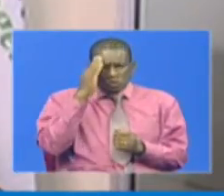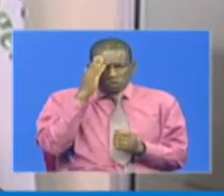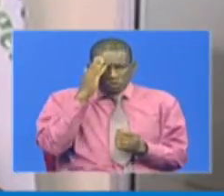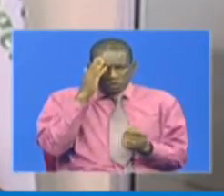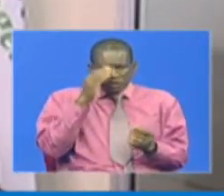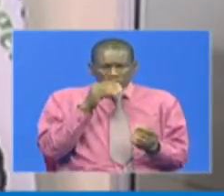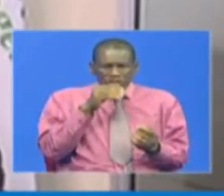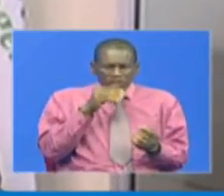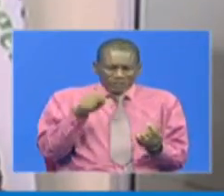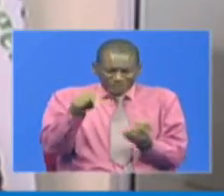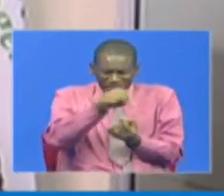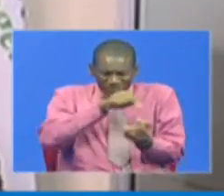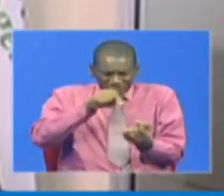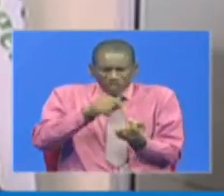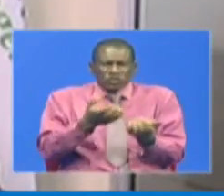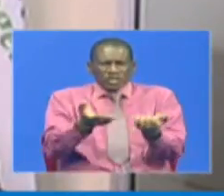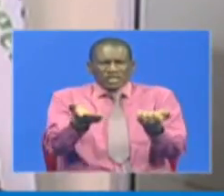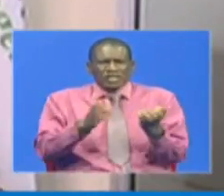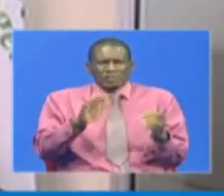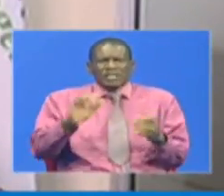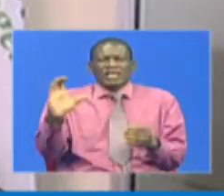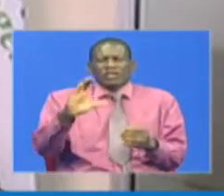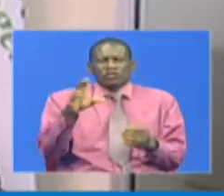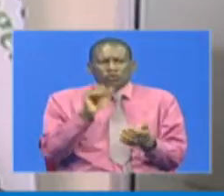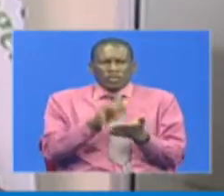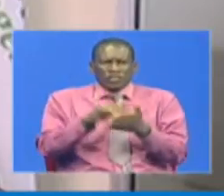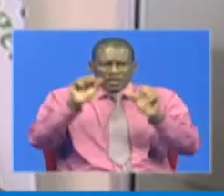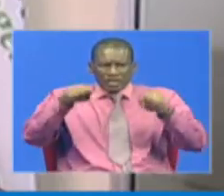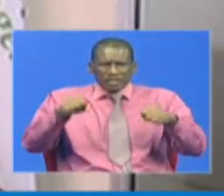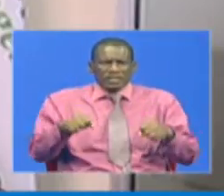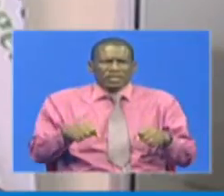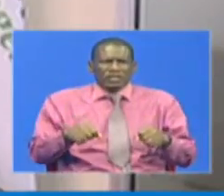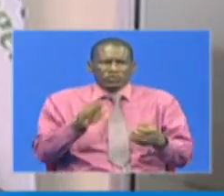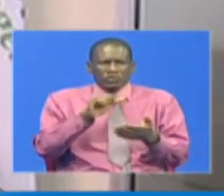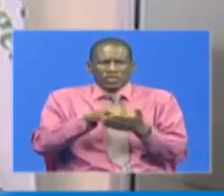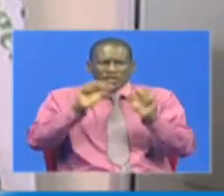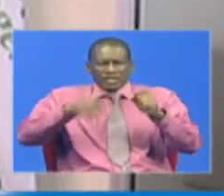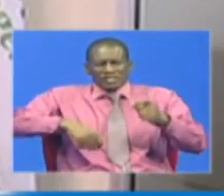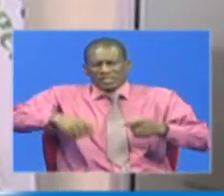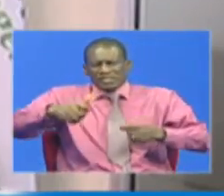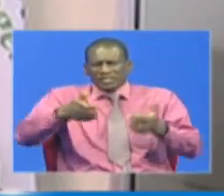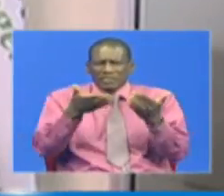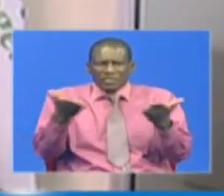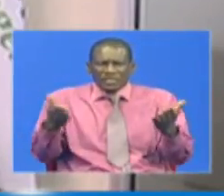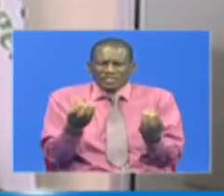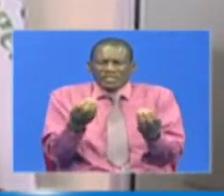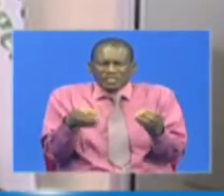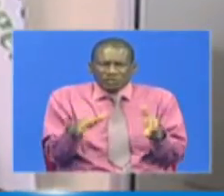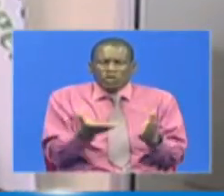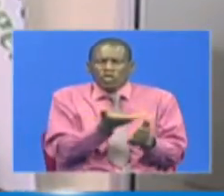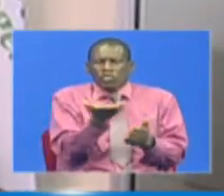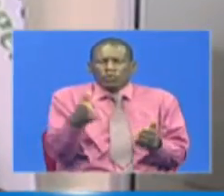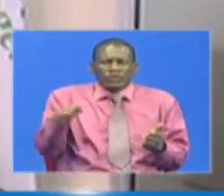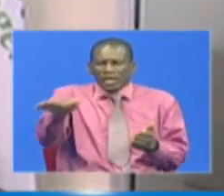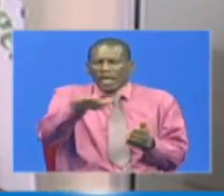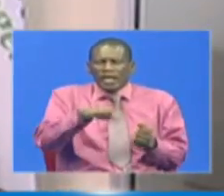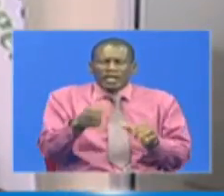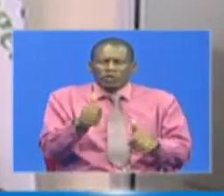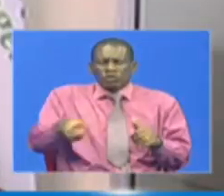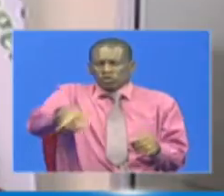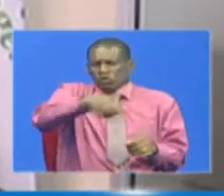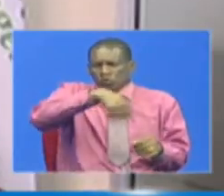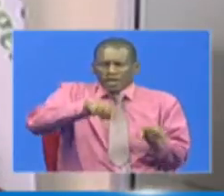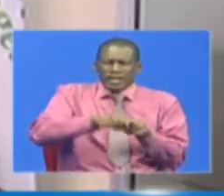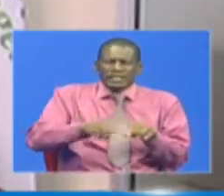specifications required by their customers so that they can be able to sell their products easily. So those are areas that we as the Kenya National